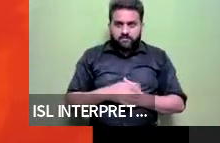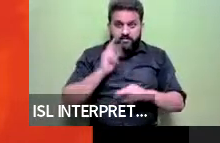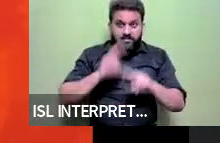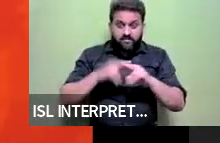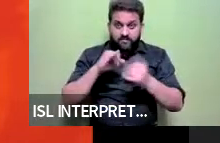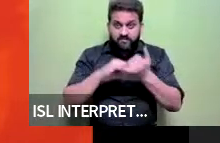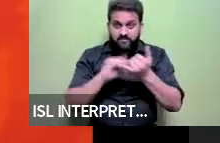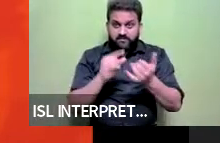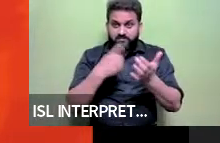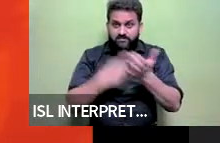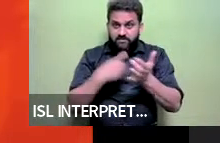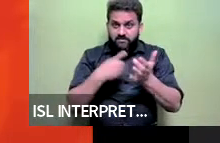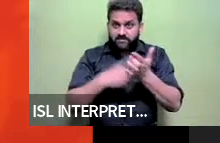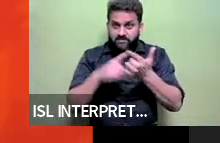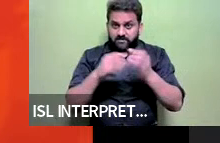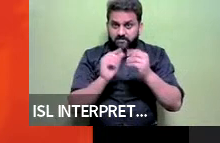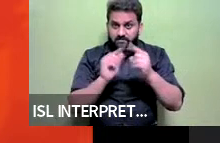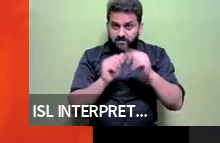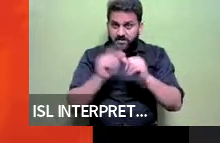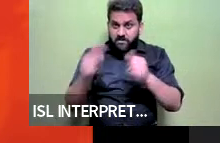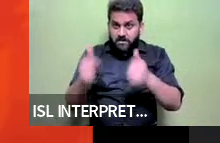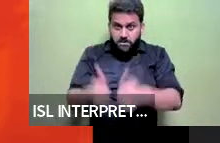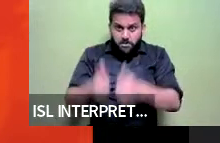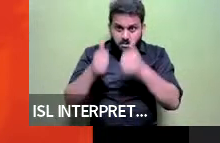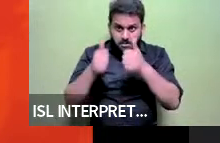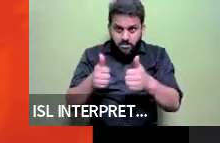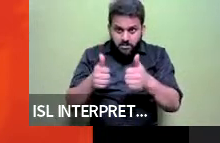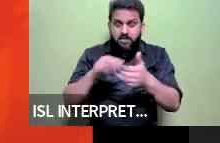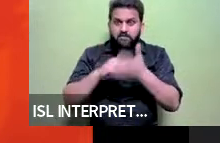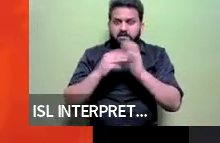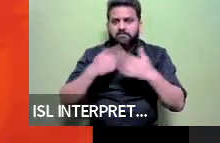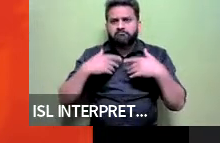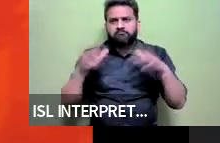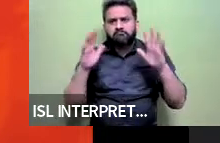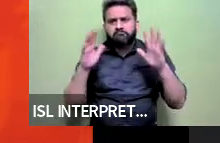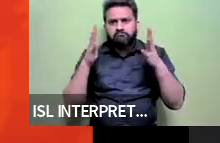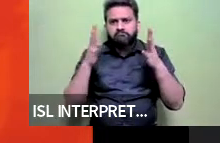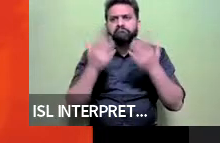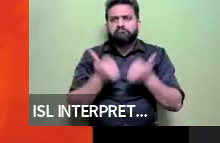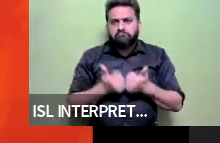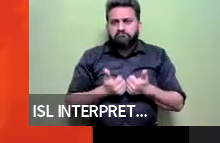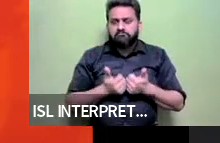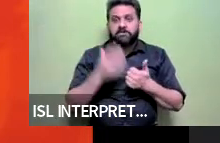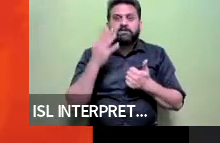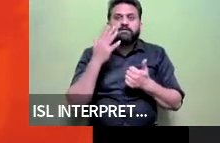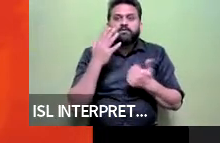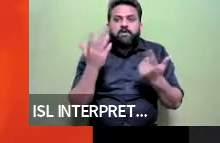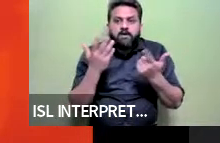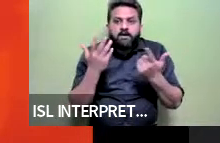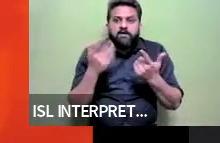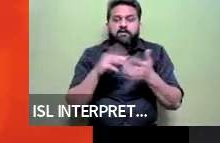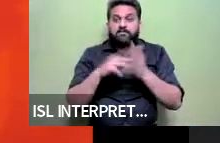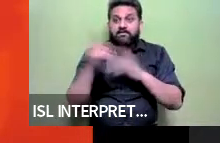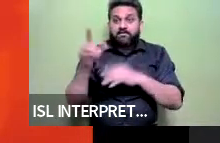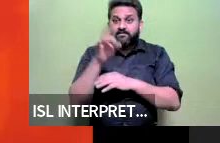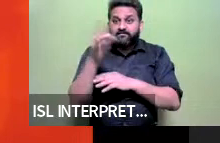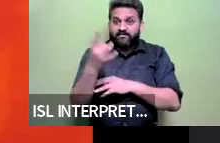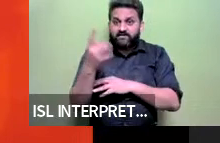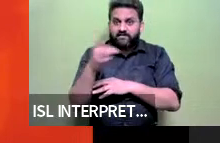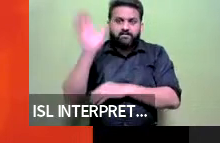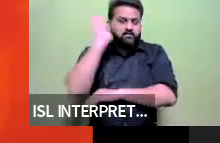sur-rebuttal is very good, then we appreciate more. Why? Because the claimant has 15 minutes to